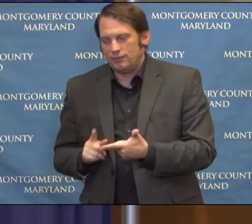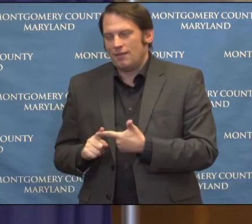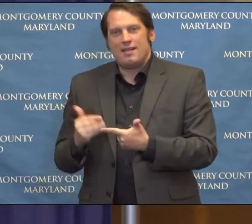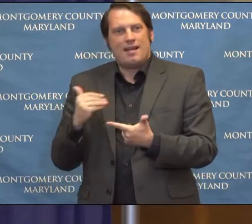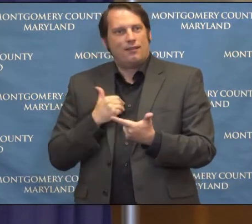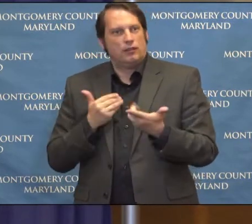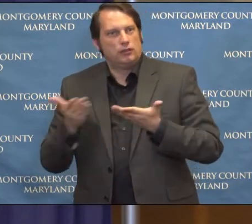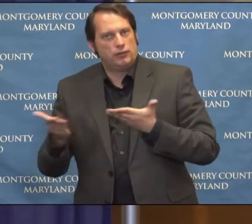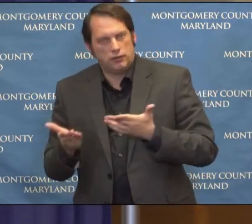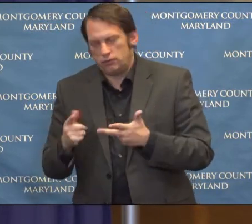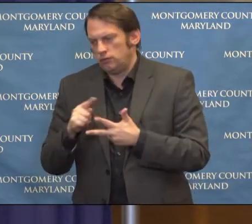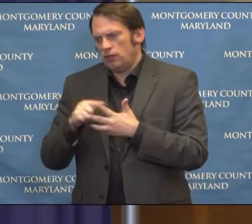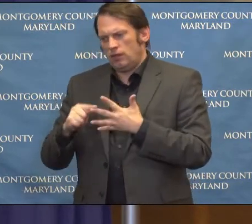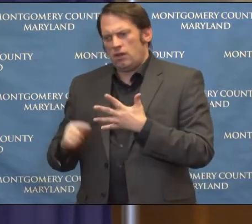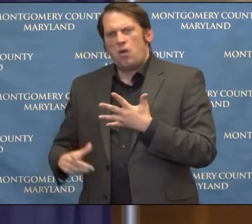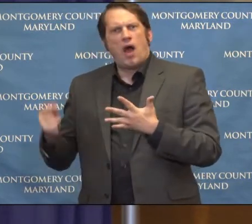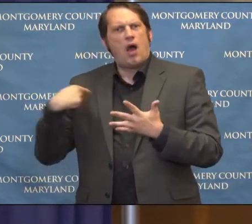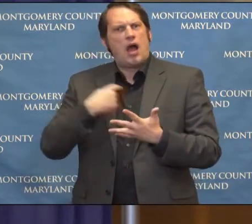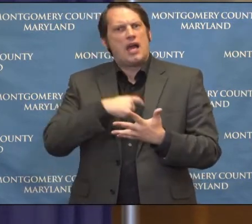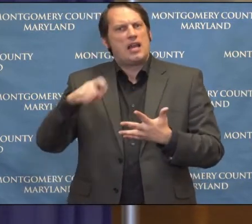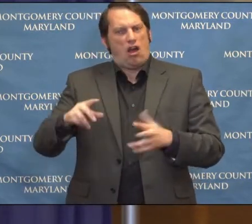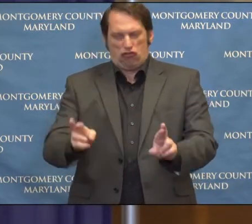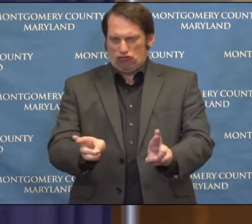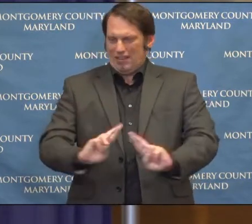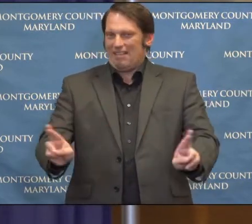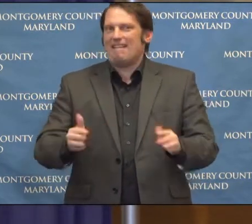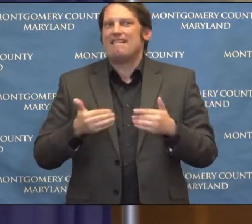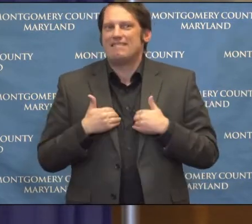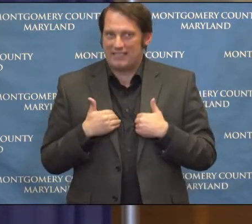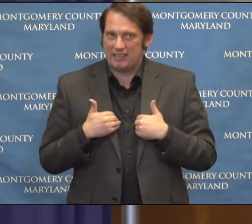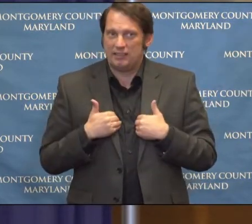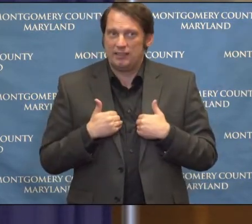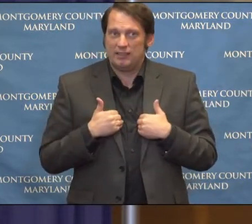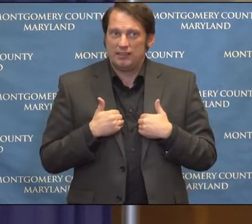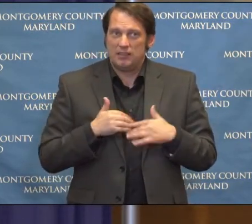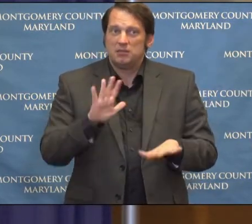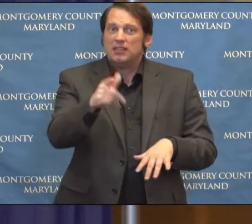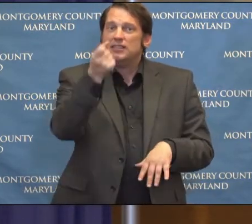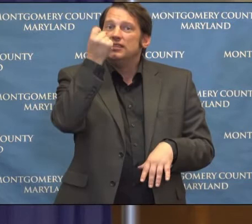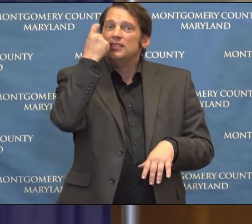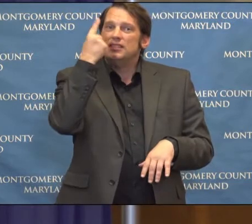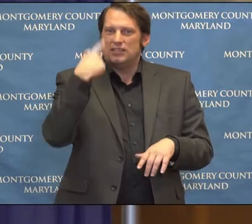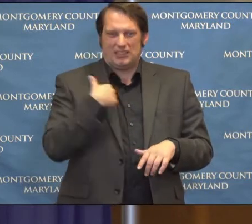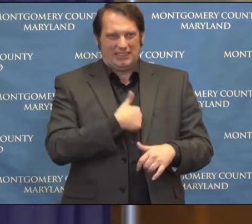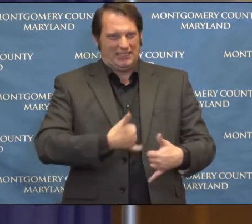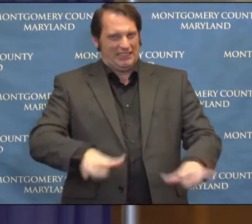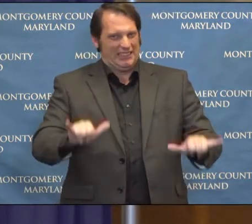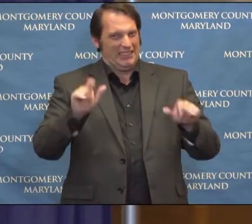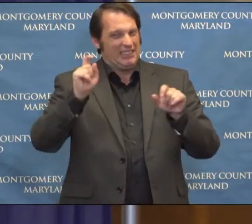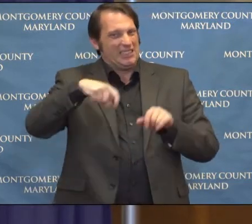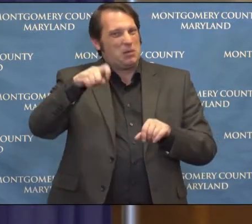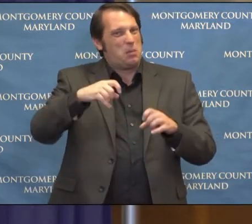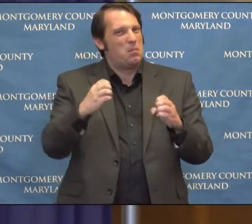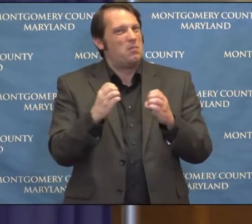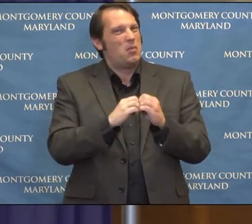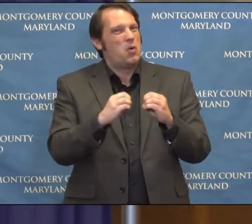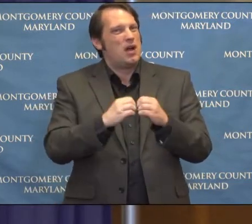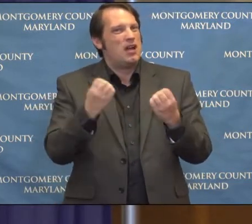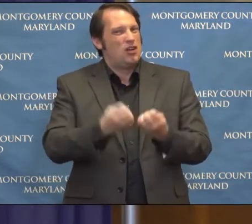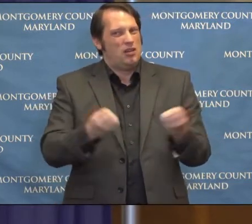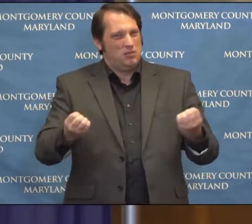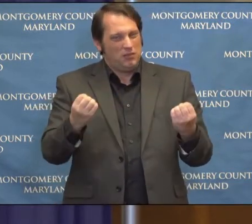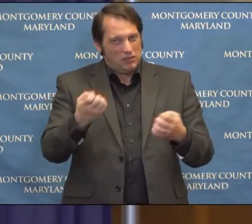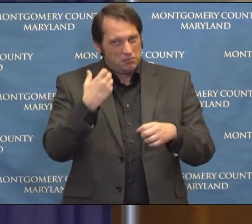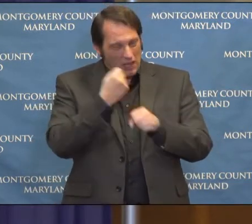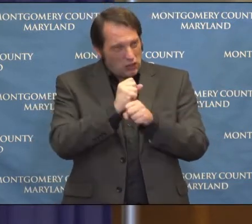plan in the background, as the county executive mentioned, getting more equipment, making sure that we have adequate staff so that when that